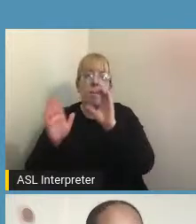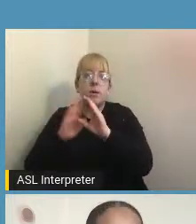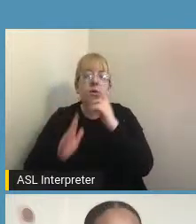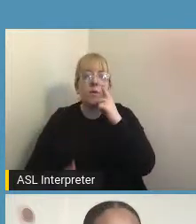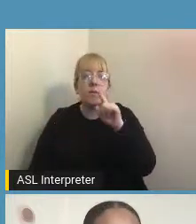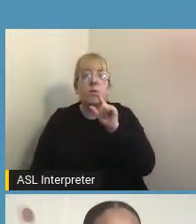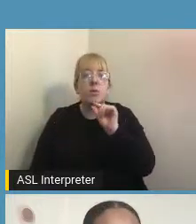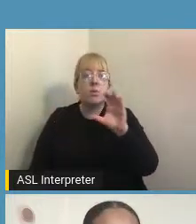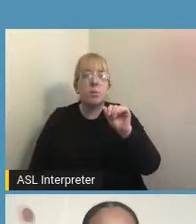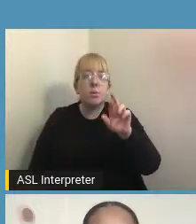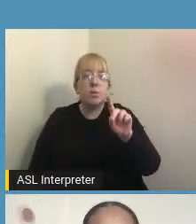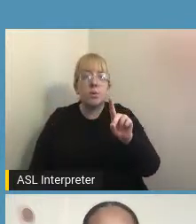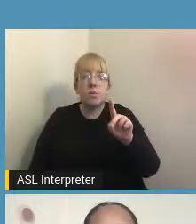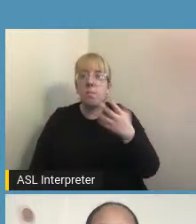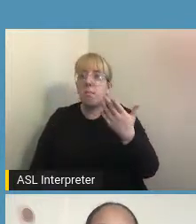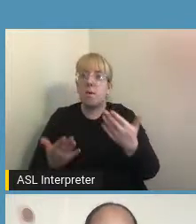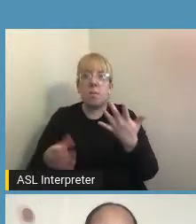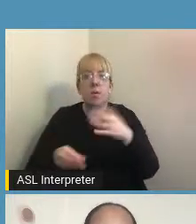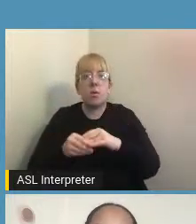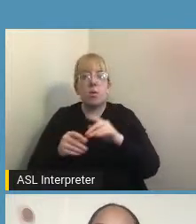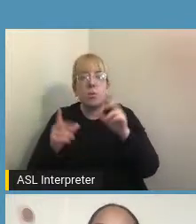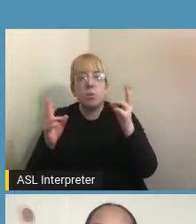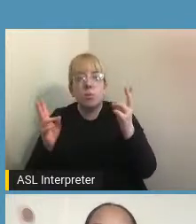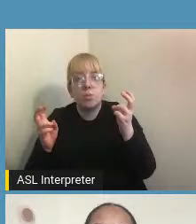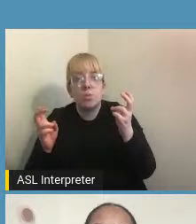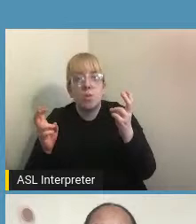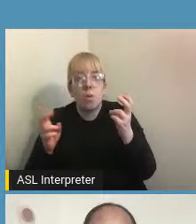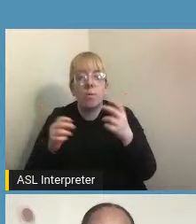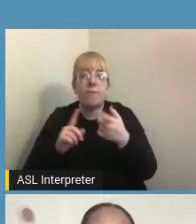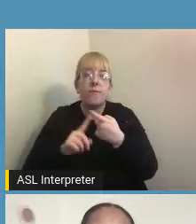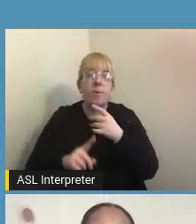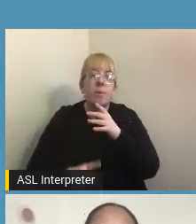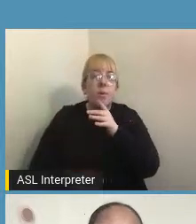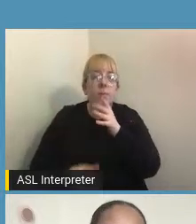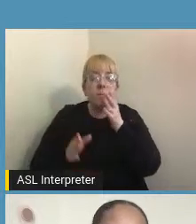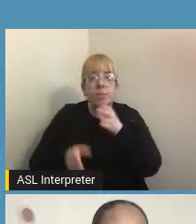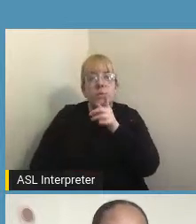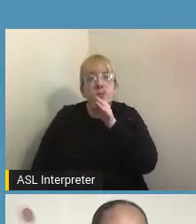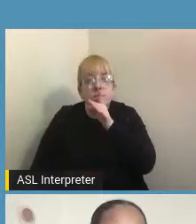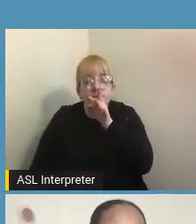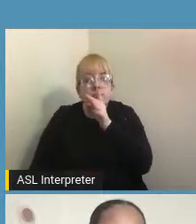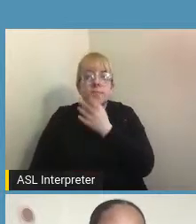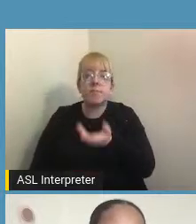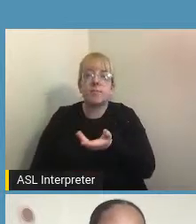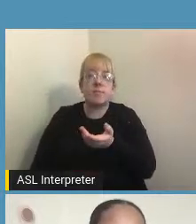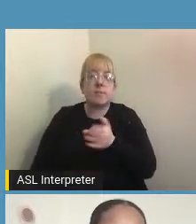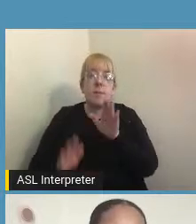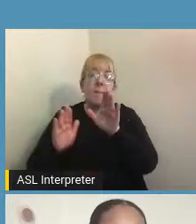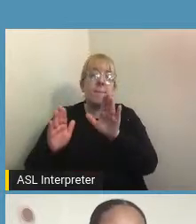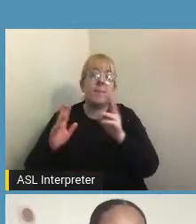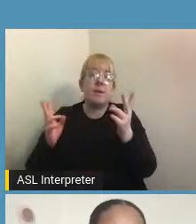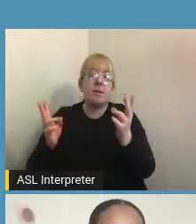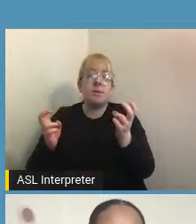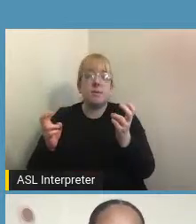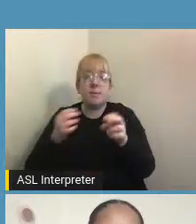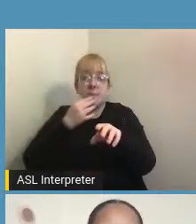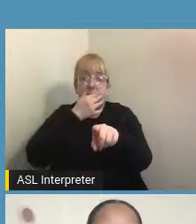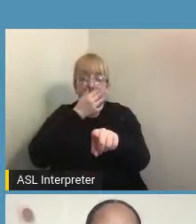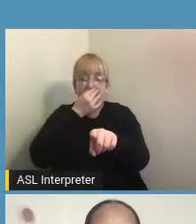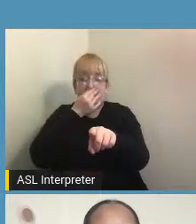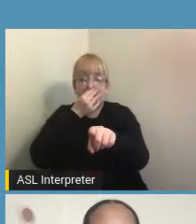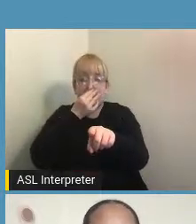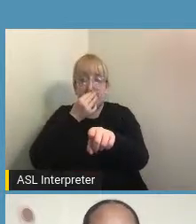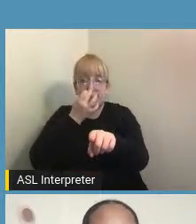maybe I'll include a quote, and you'll note that like the quote, it just says amazing quote goes here on my mock-up.